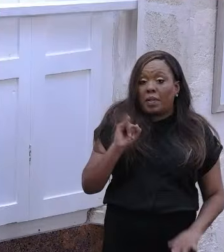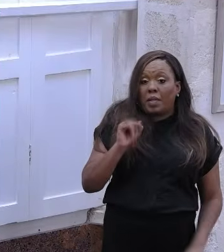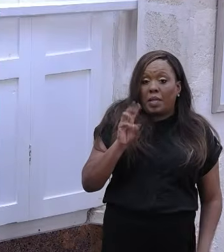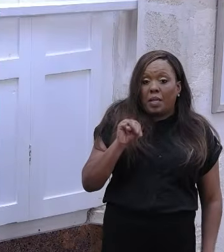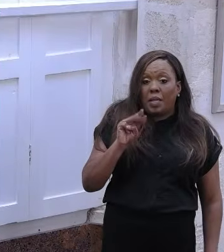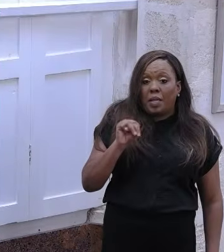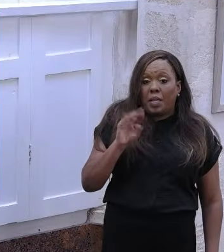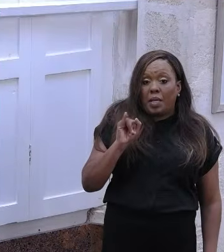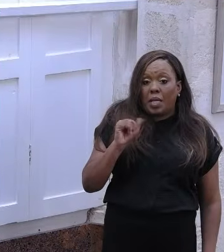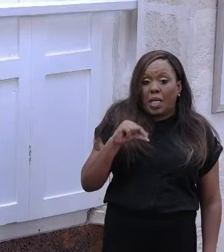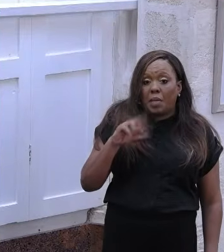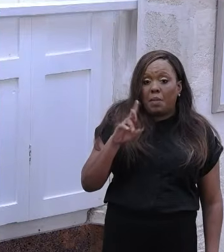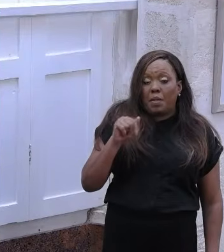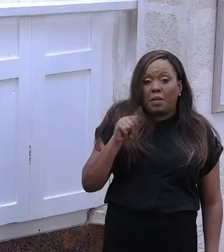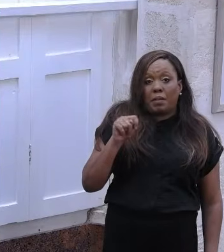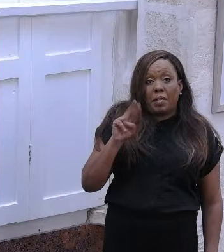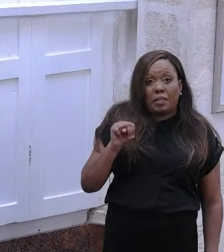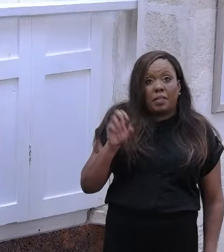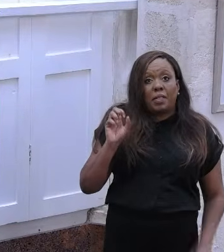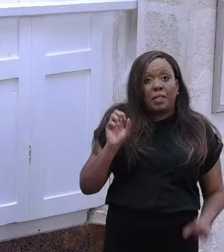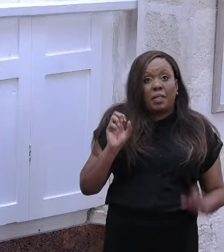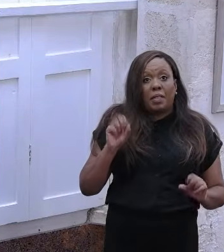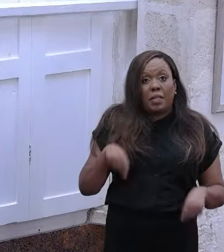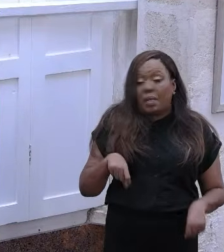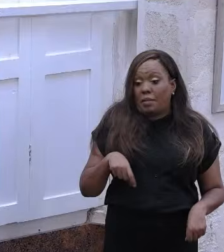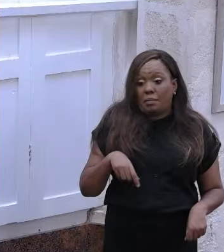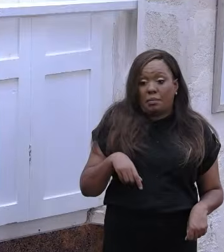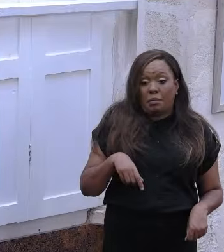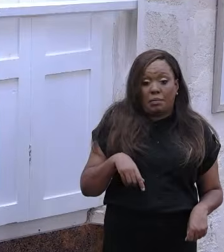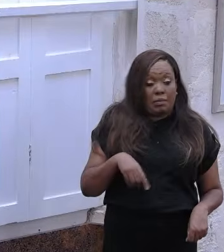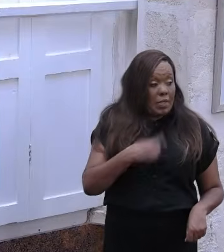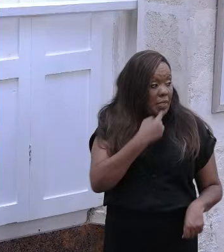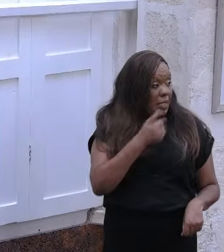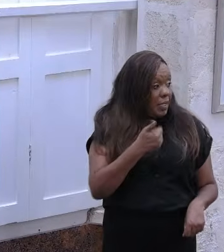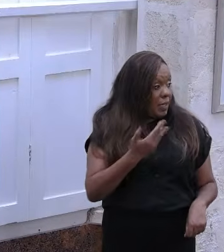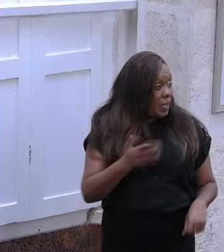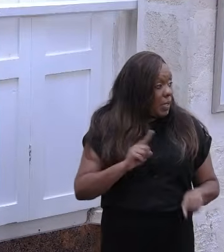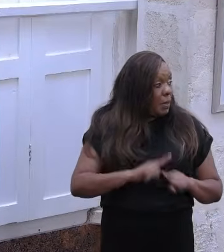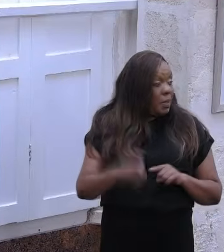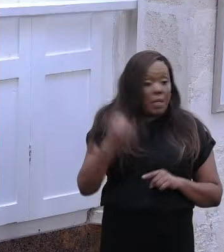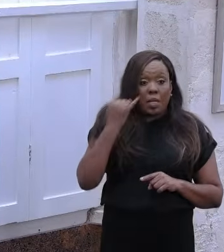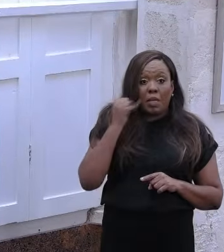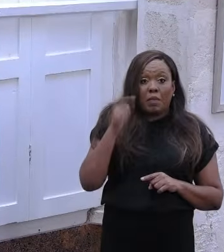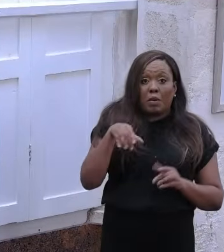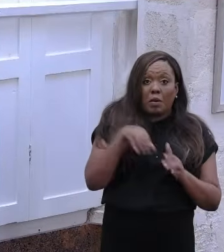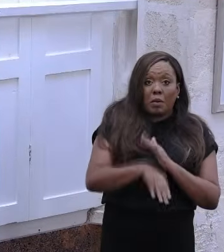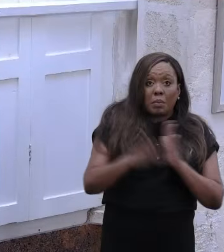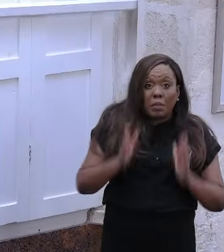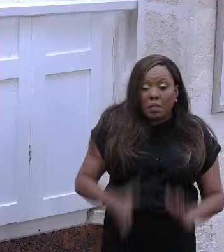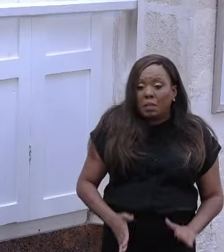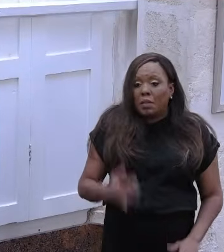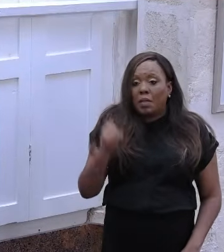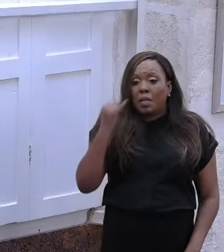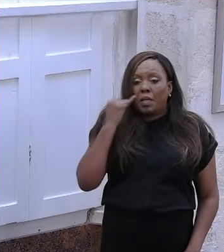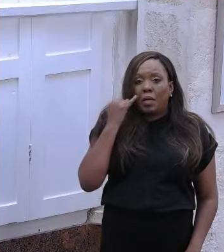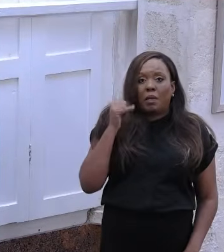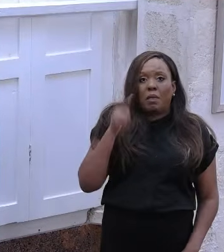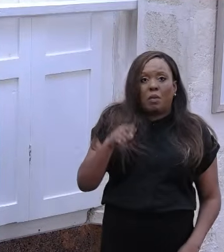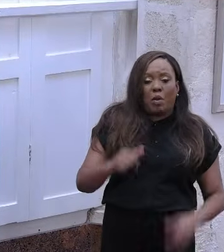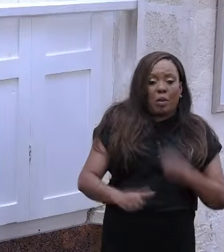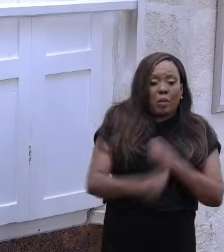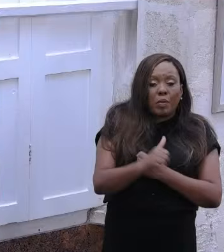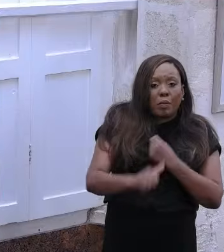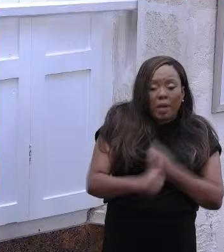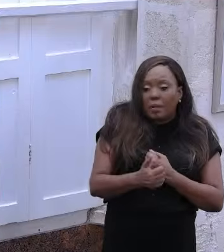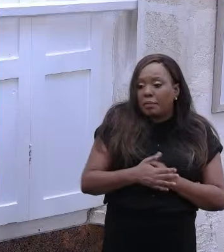as I know, if you are a criminal or you are a person that will be a threat to national security, CARICOM